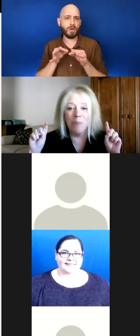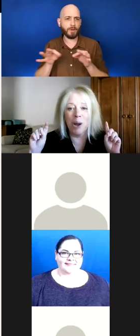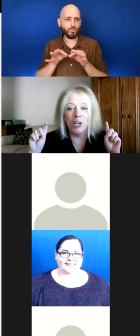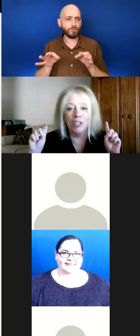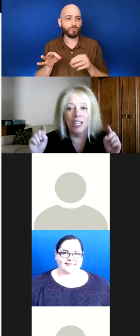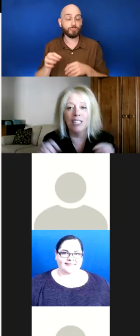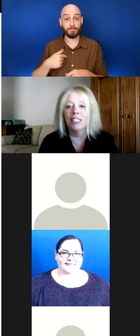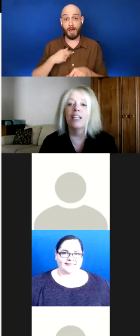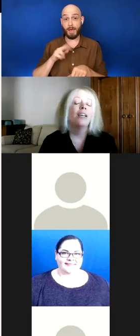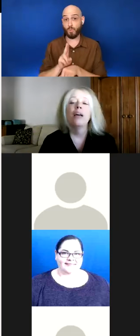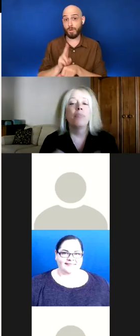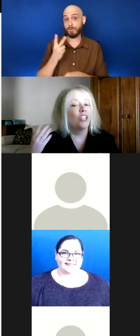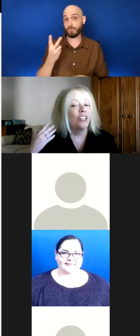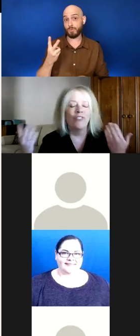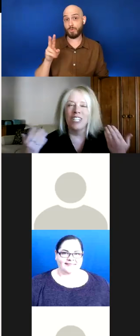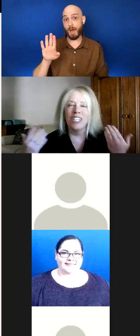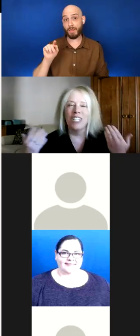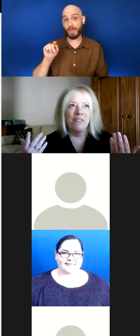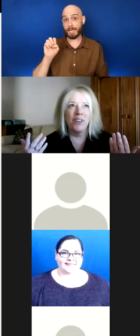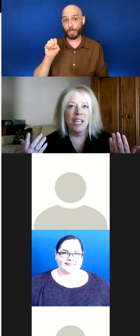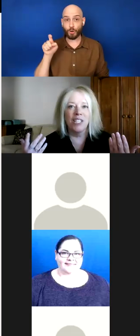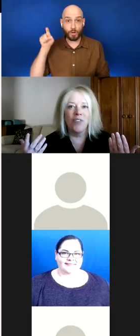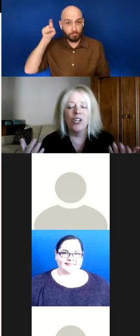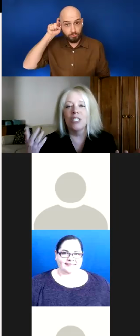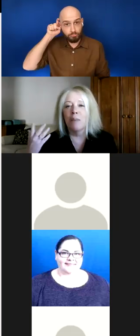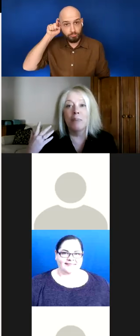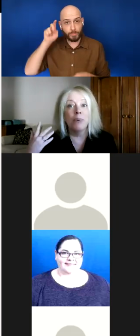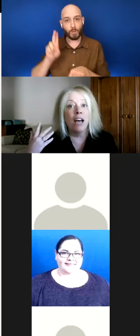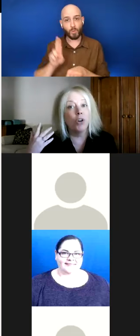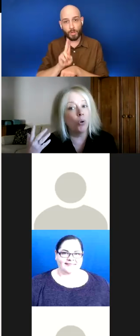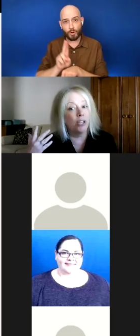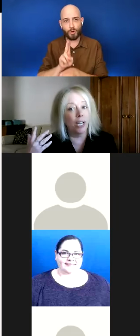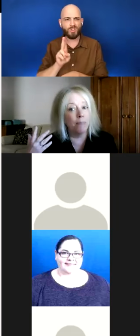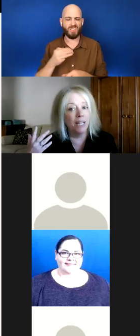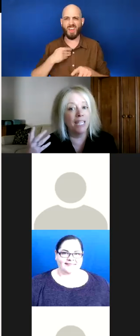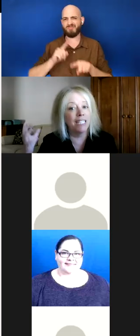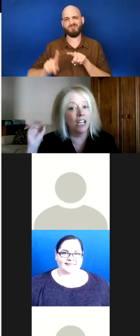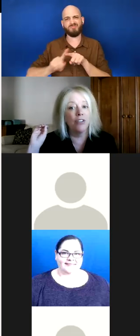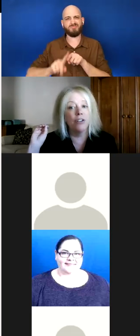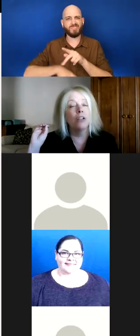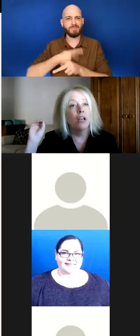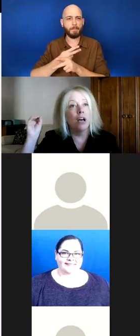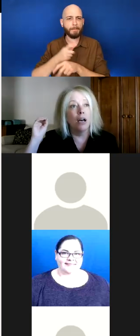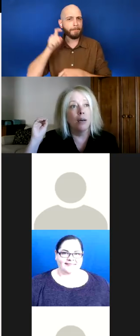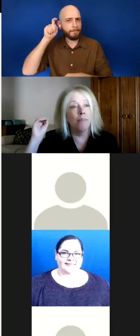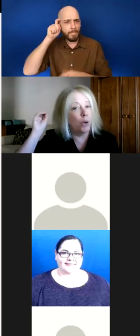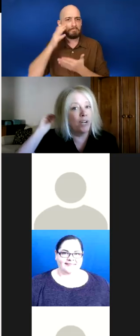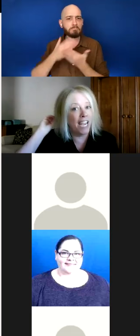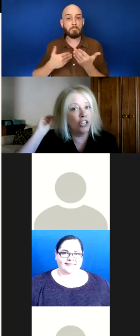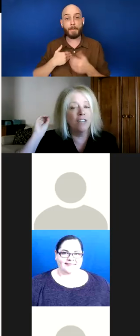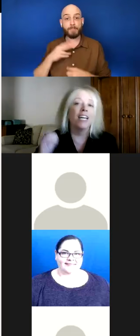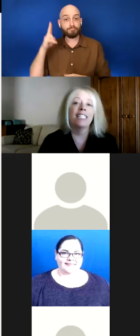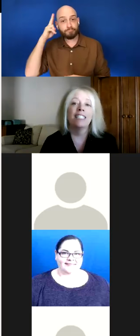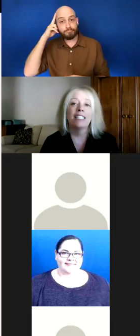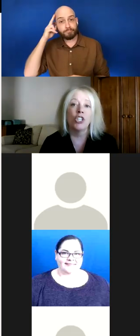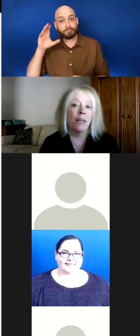the ear power hearing aids. There's all different types of hearing aids, of course. Some people have cochlear implants and other bone